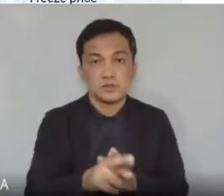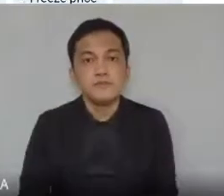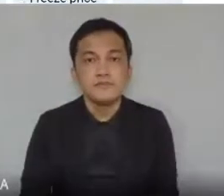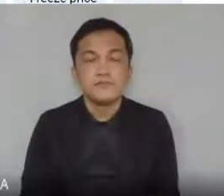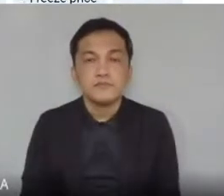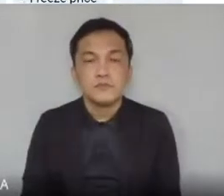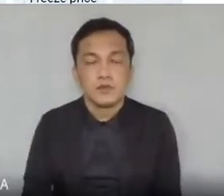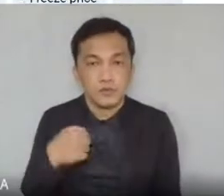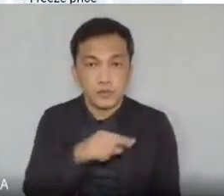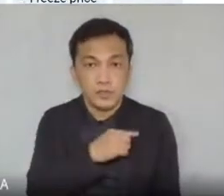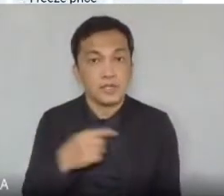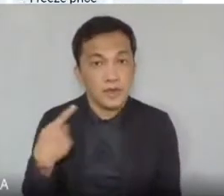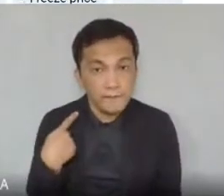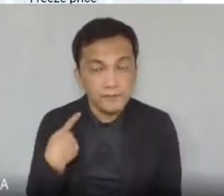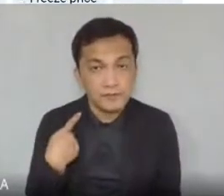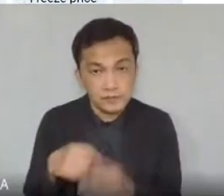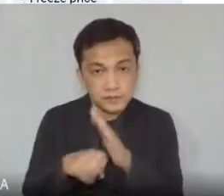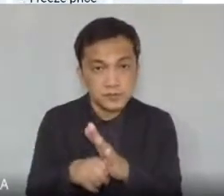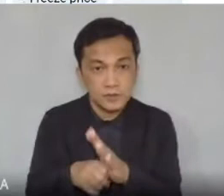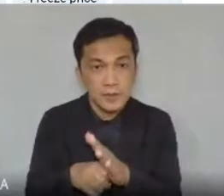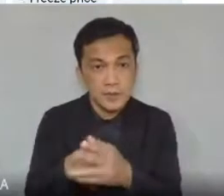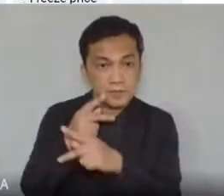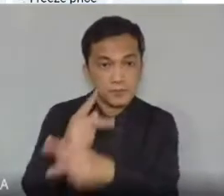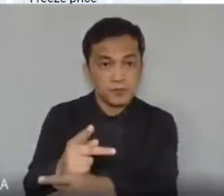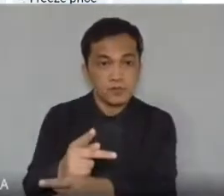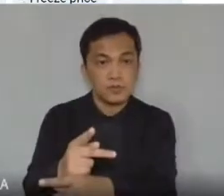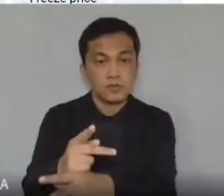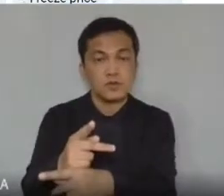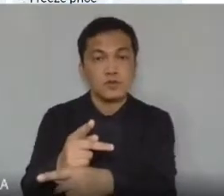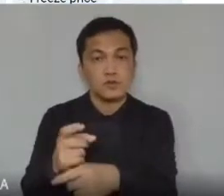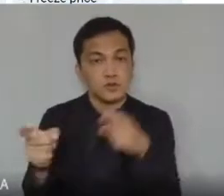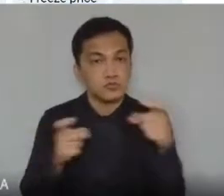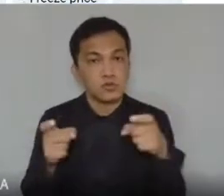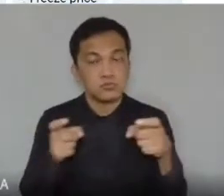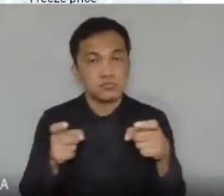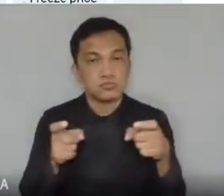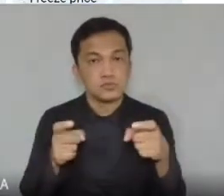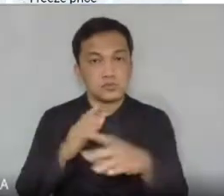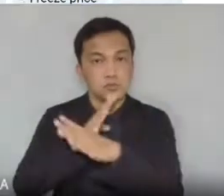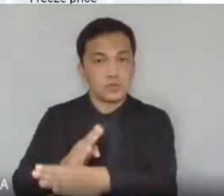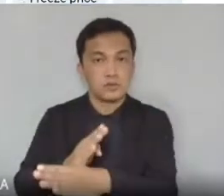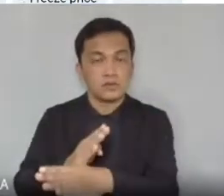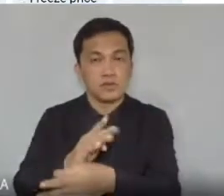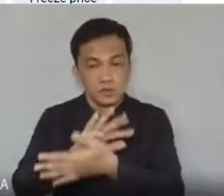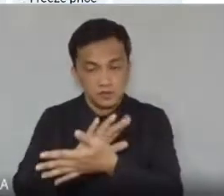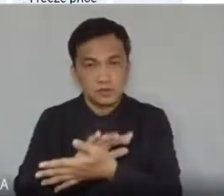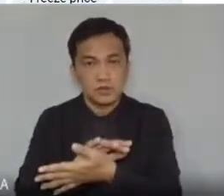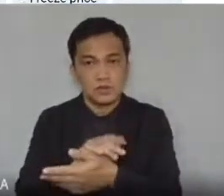repeated incursions that result in acceptable behavior, as in proper timing of wearing